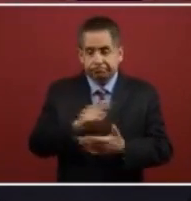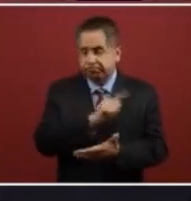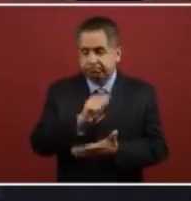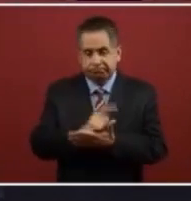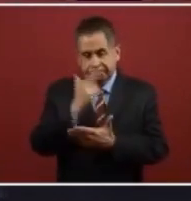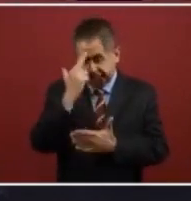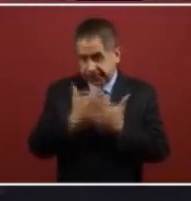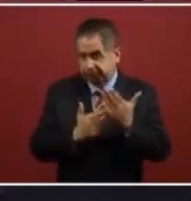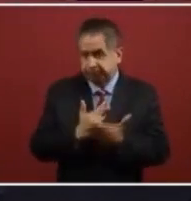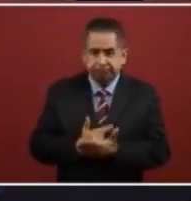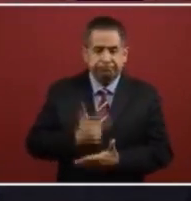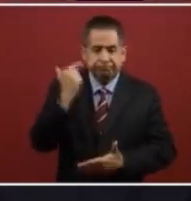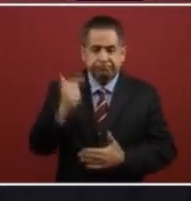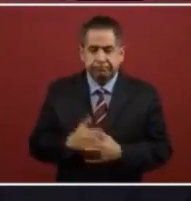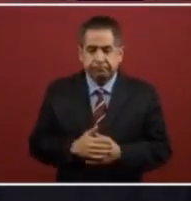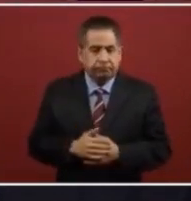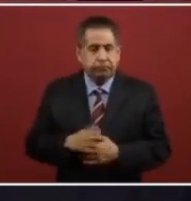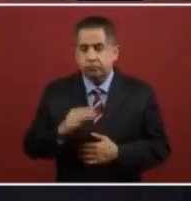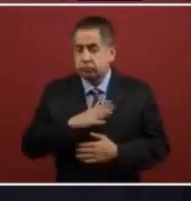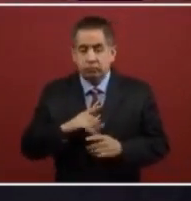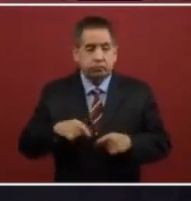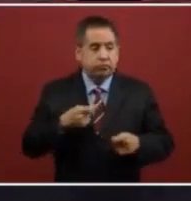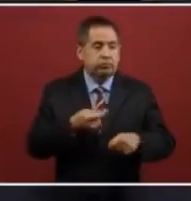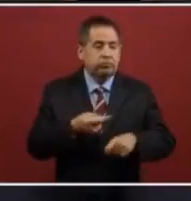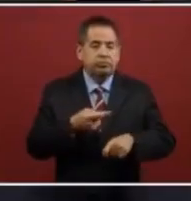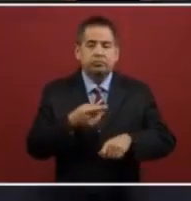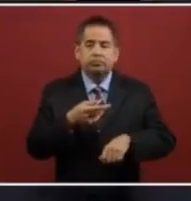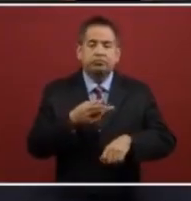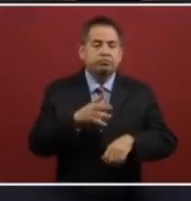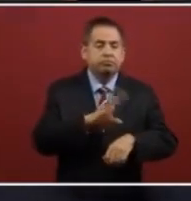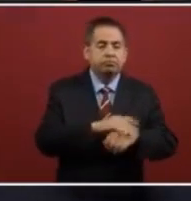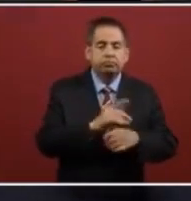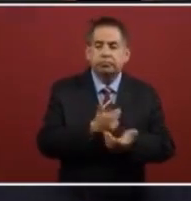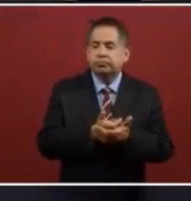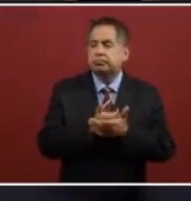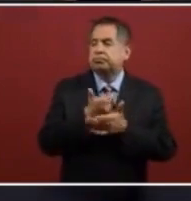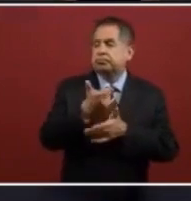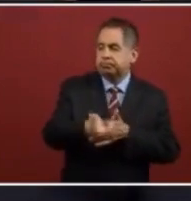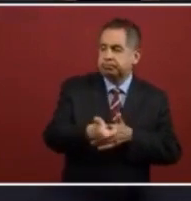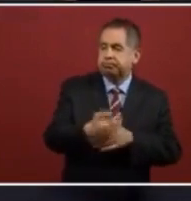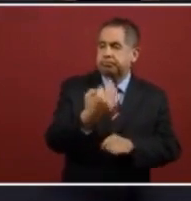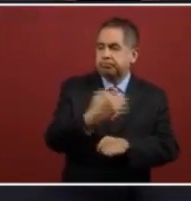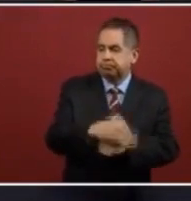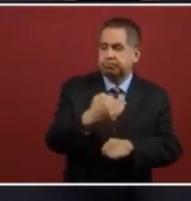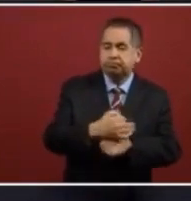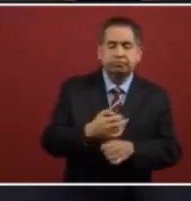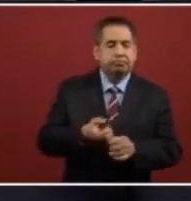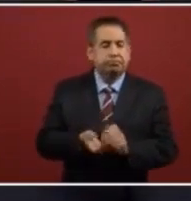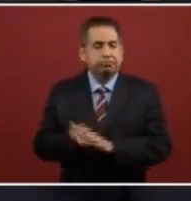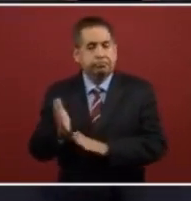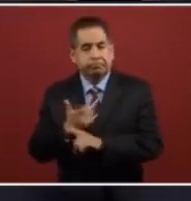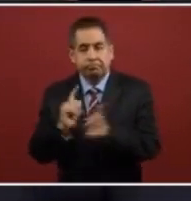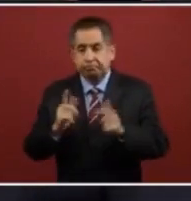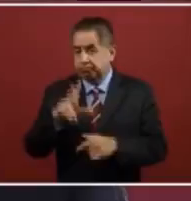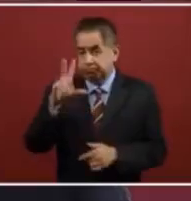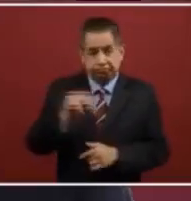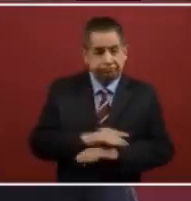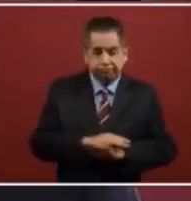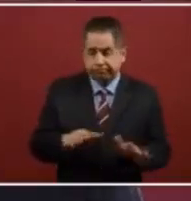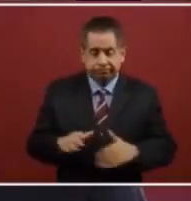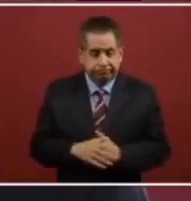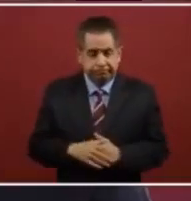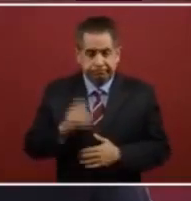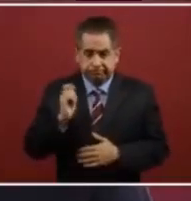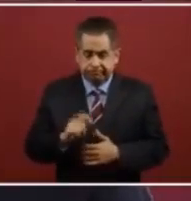fraud, then No hay it's a, derecho a fianza. in fact, if they get caught Porque el doing some kind of propósito es electoral que las fraud, elecciones